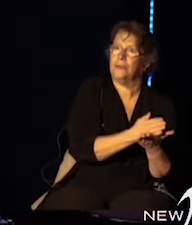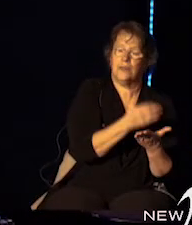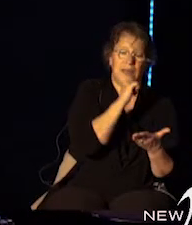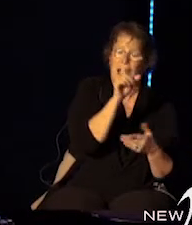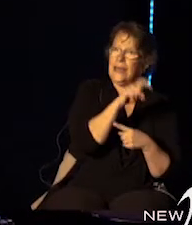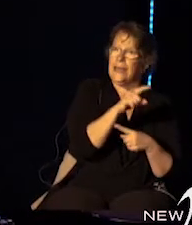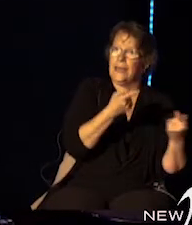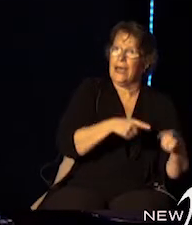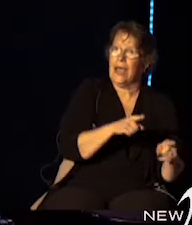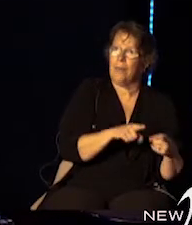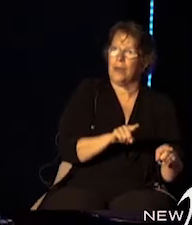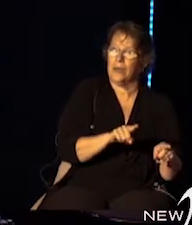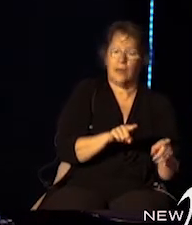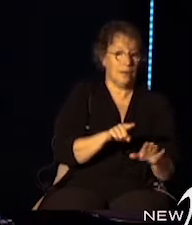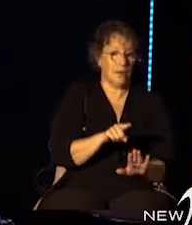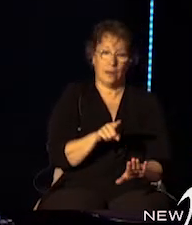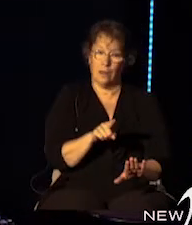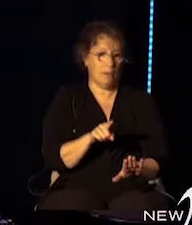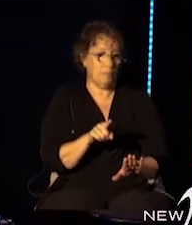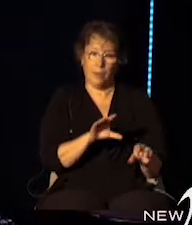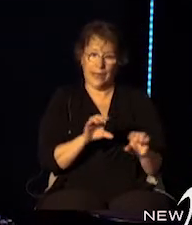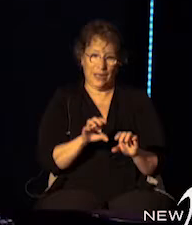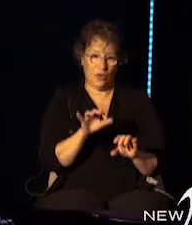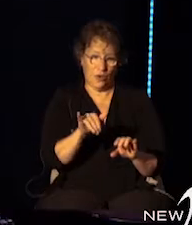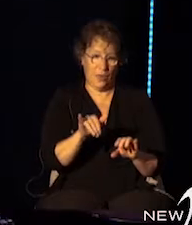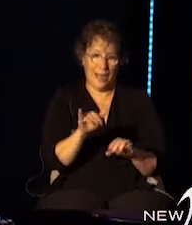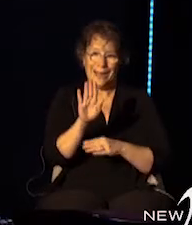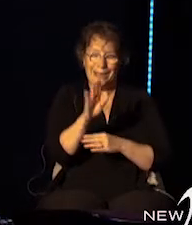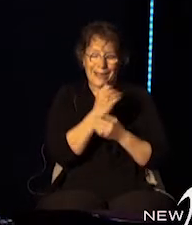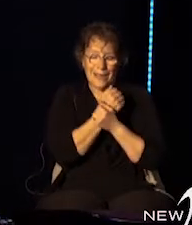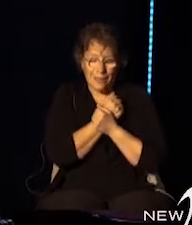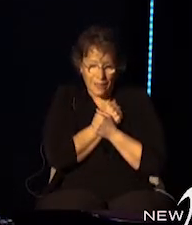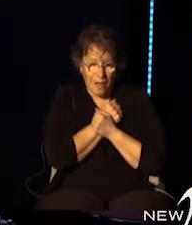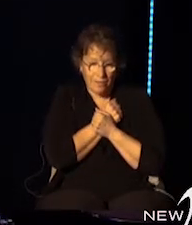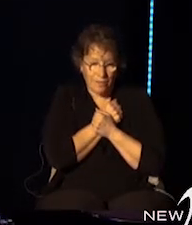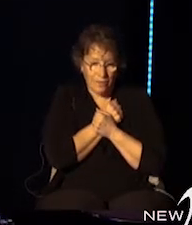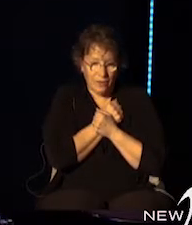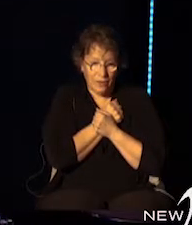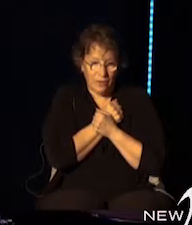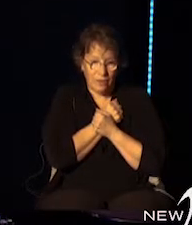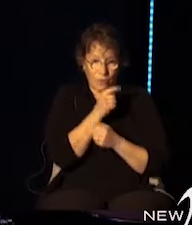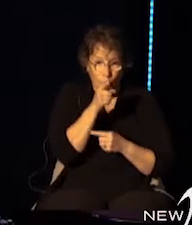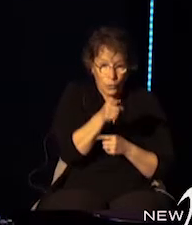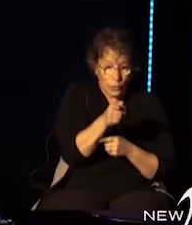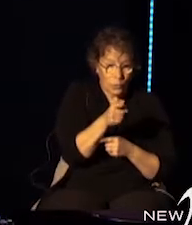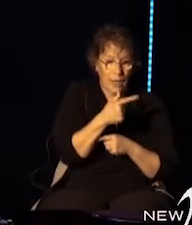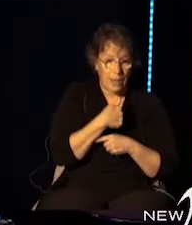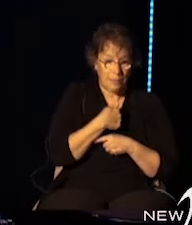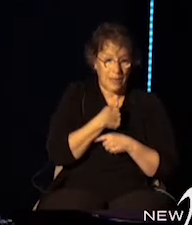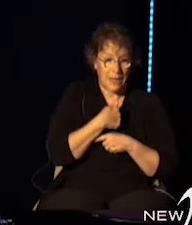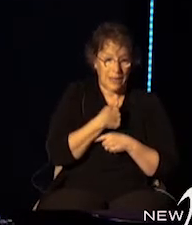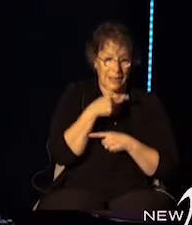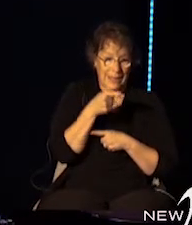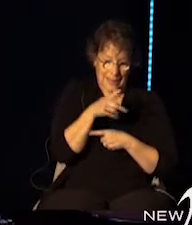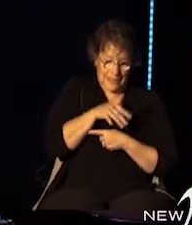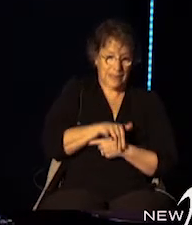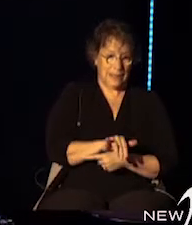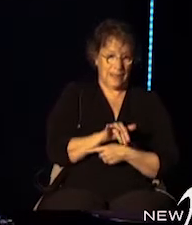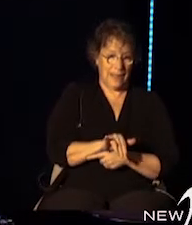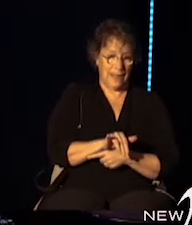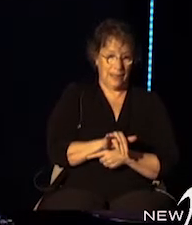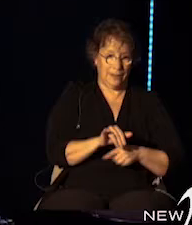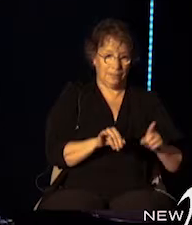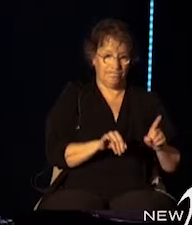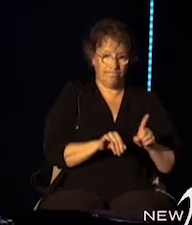me kept him on that cross. And because he stayed, because